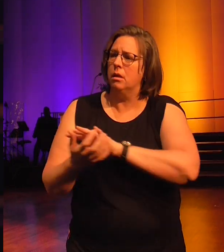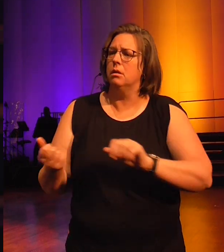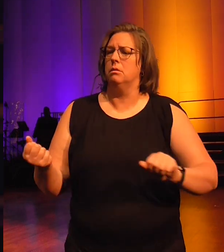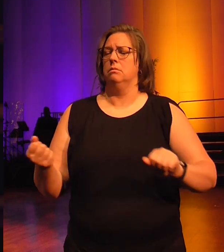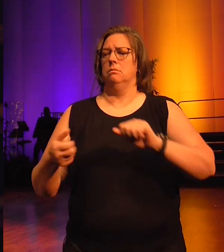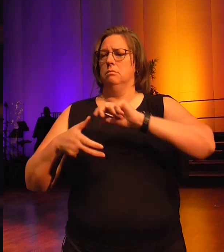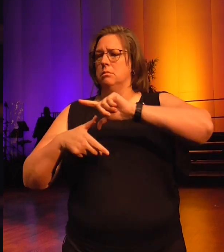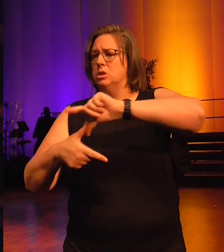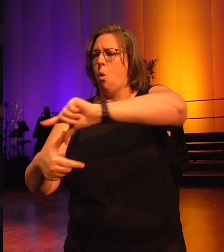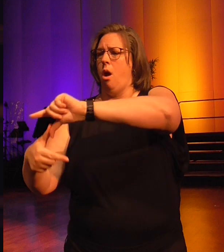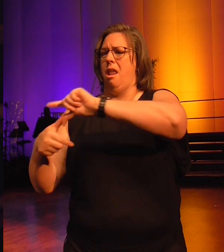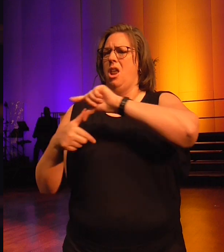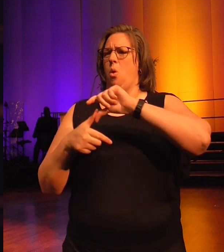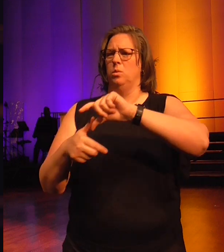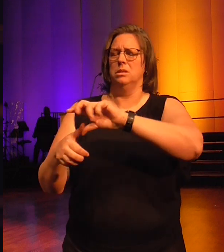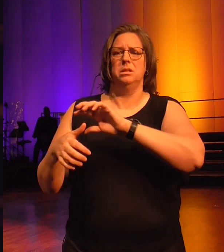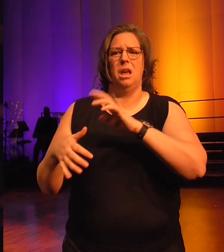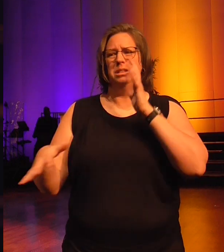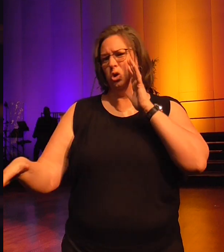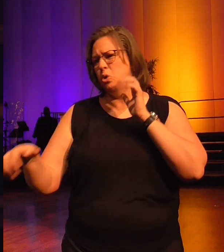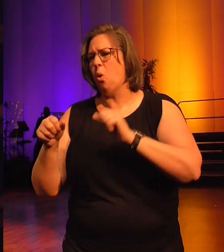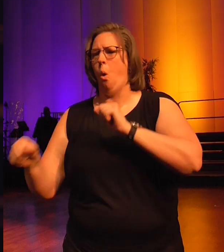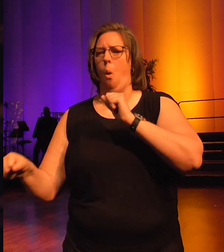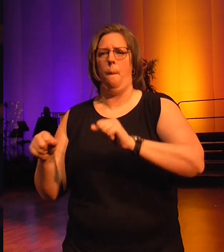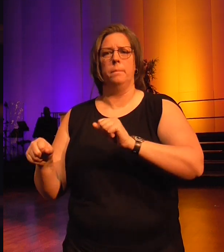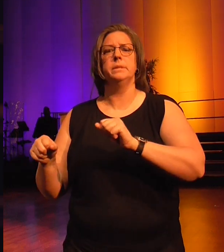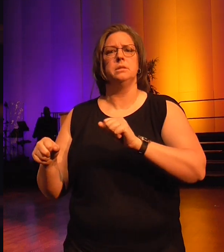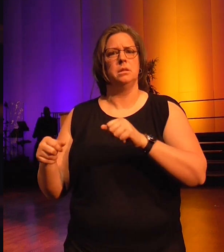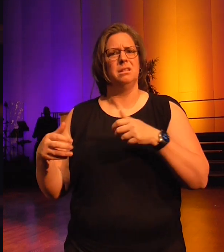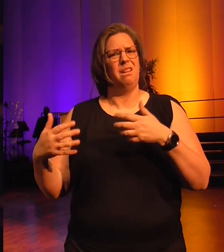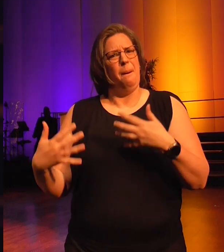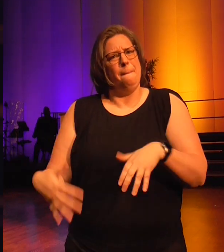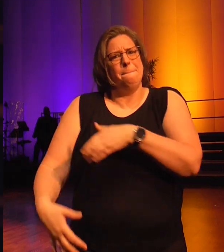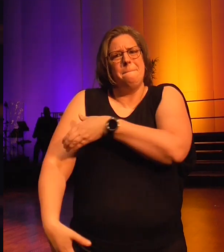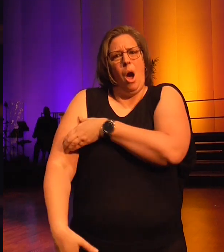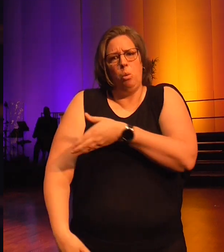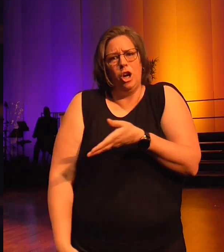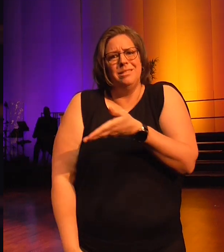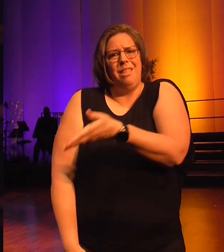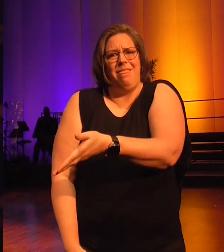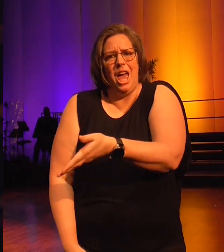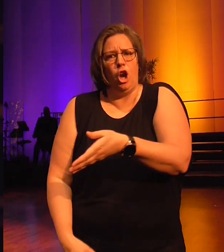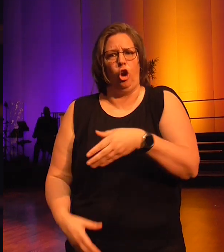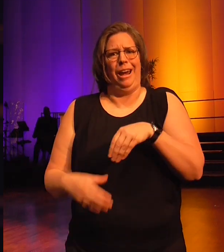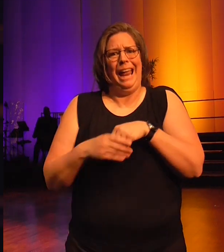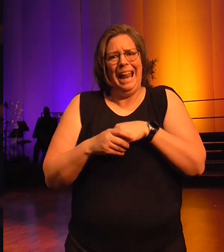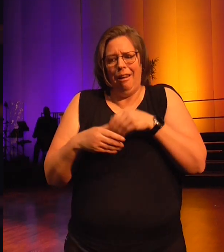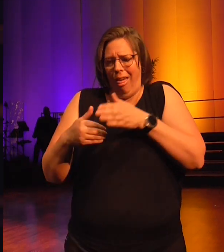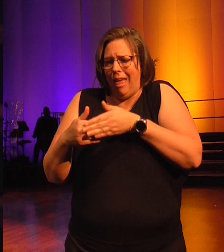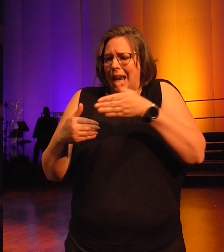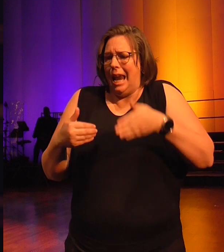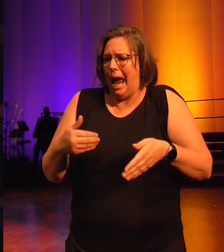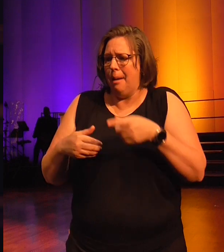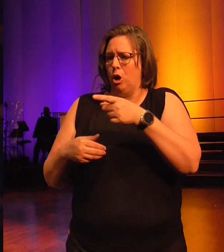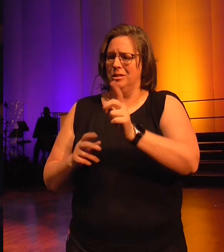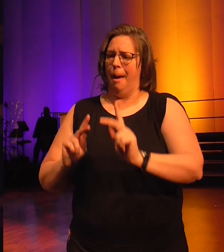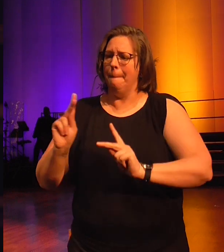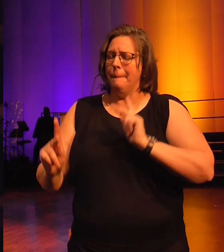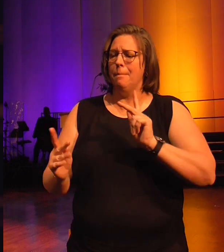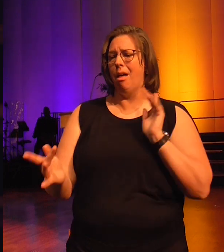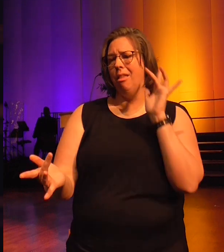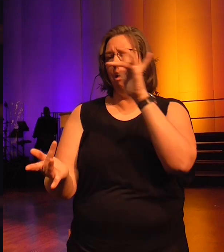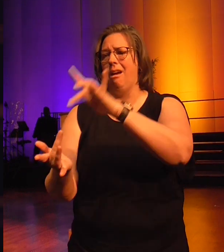tornadoes. That power is still there in the neighbors and the people that reach out and